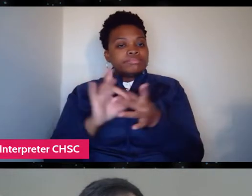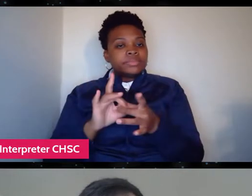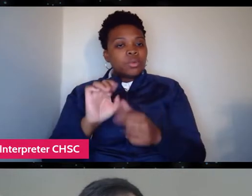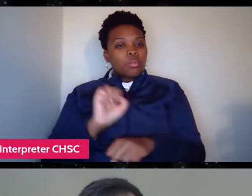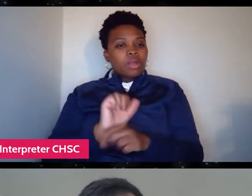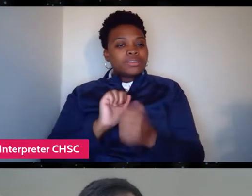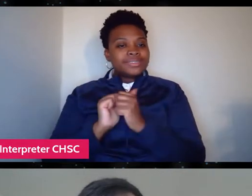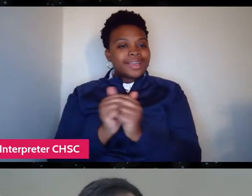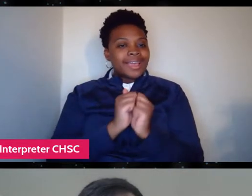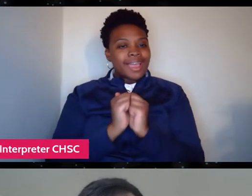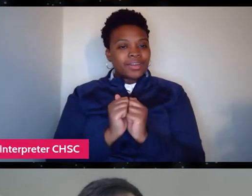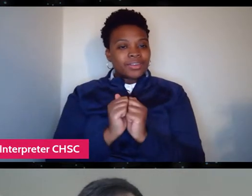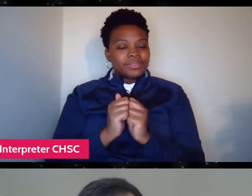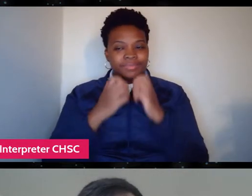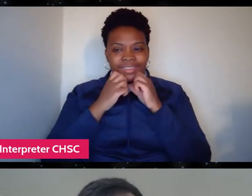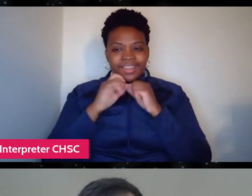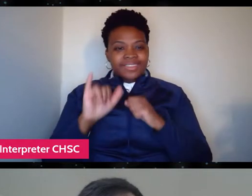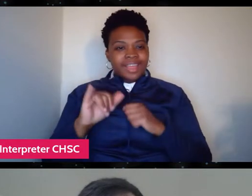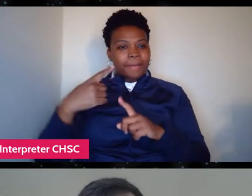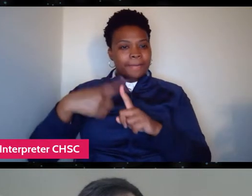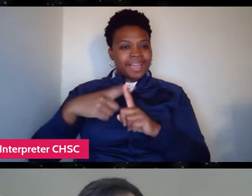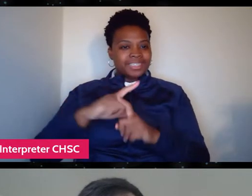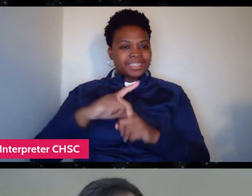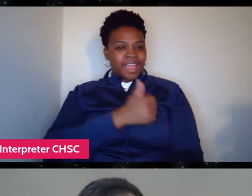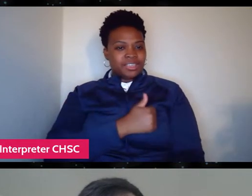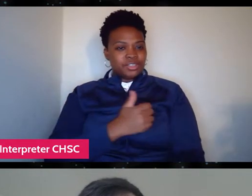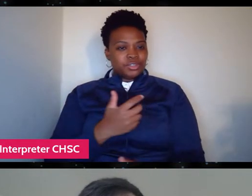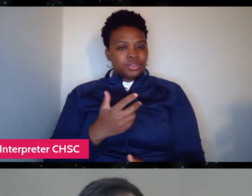positive attitude, feeling